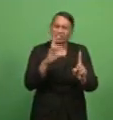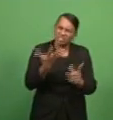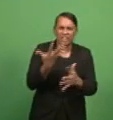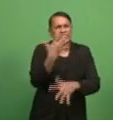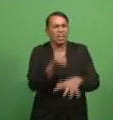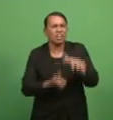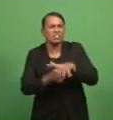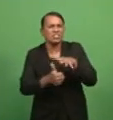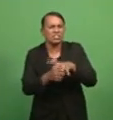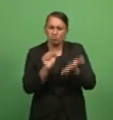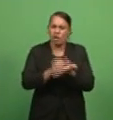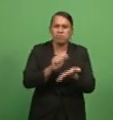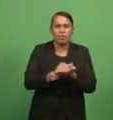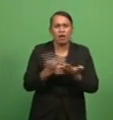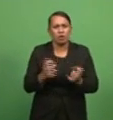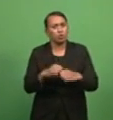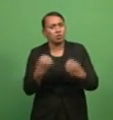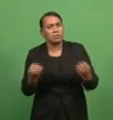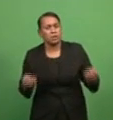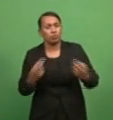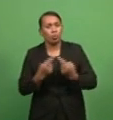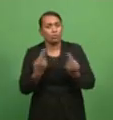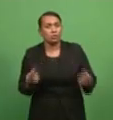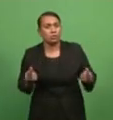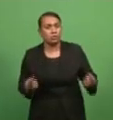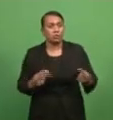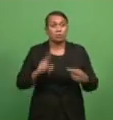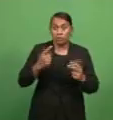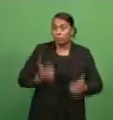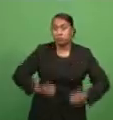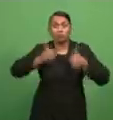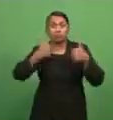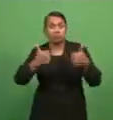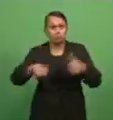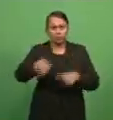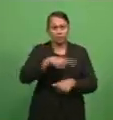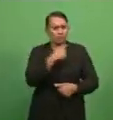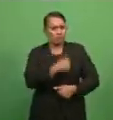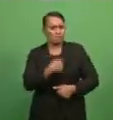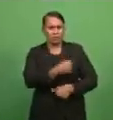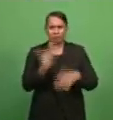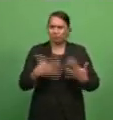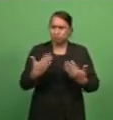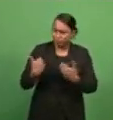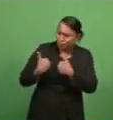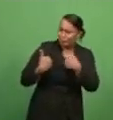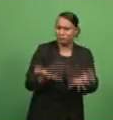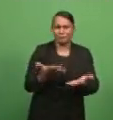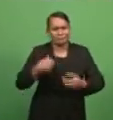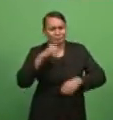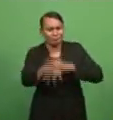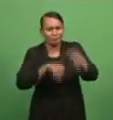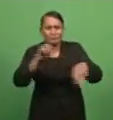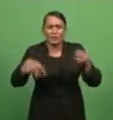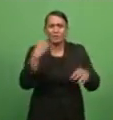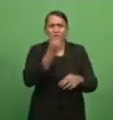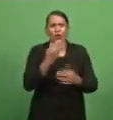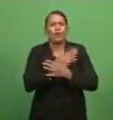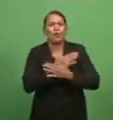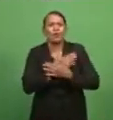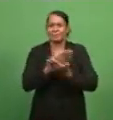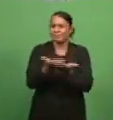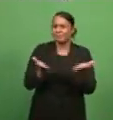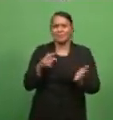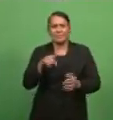items. Abraham says the outpouring support from Good Samaritans across the country is a reflection of the VOLLMER spirit in Fiji. Koroi